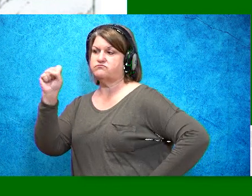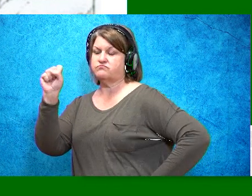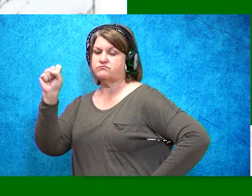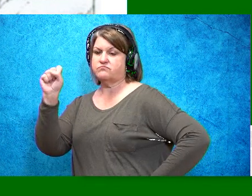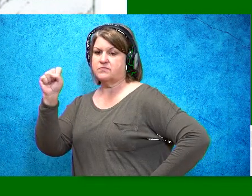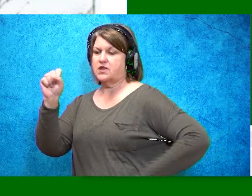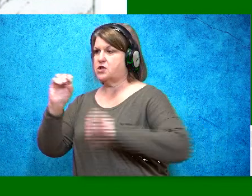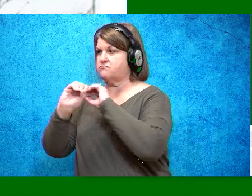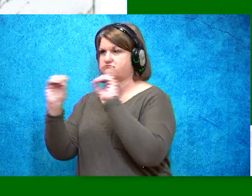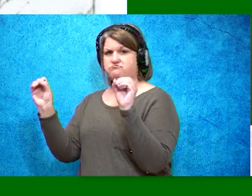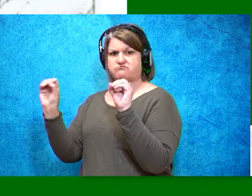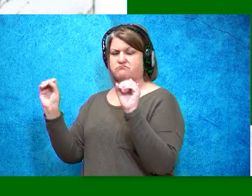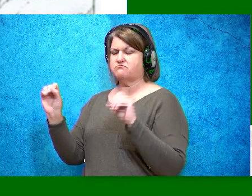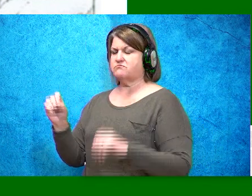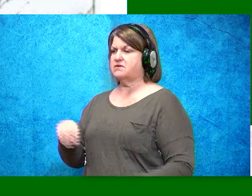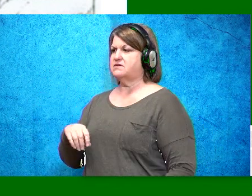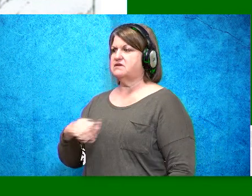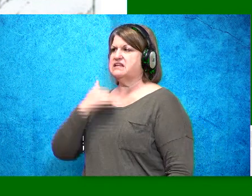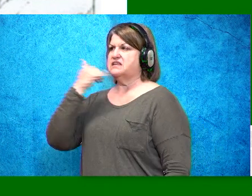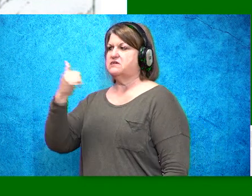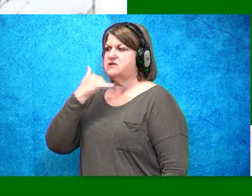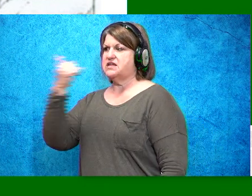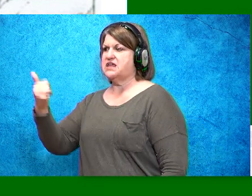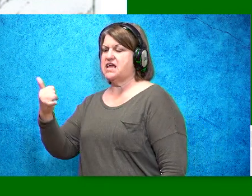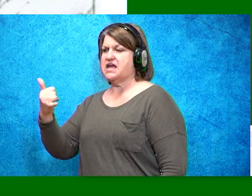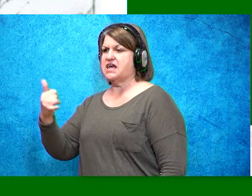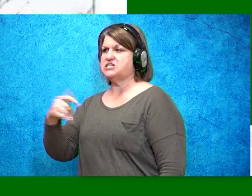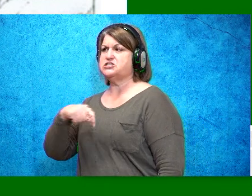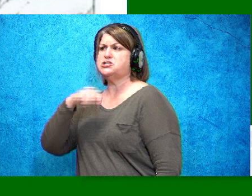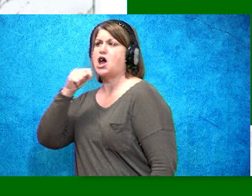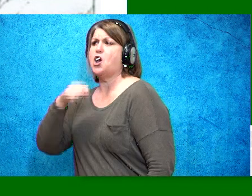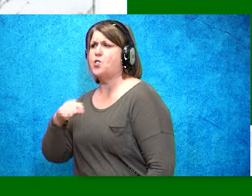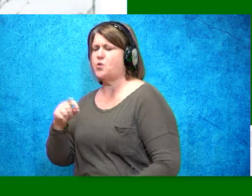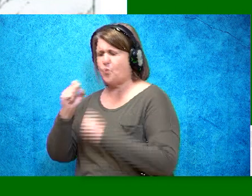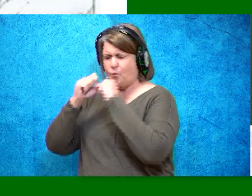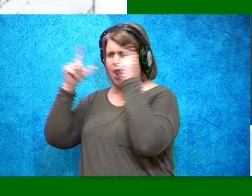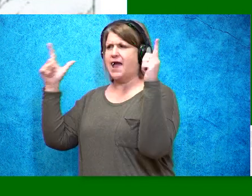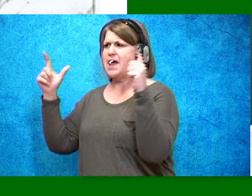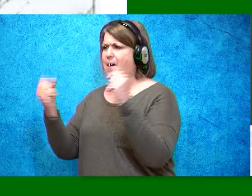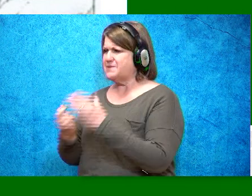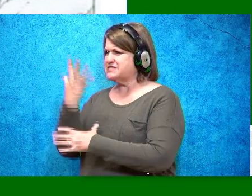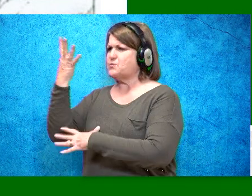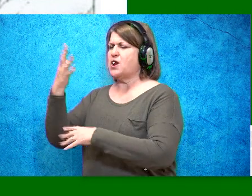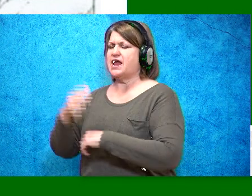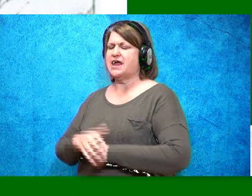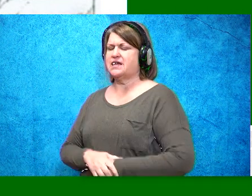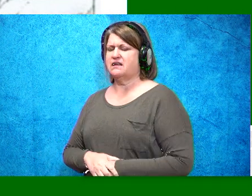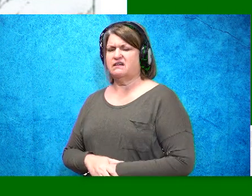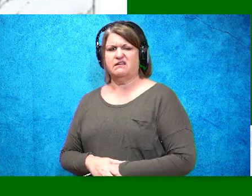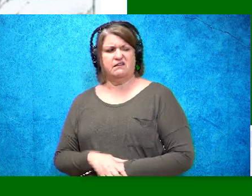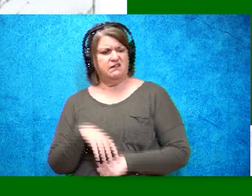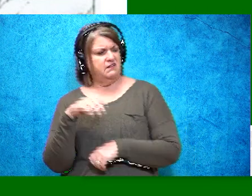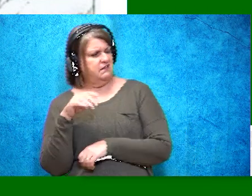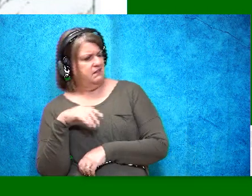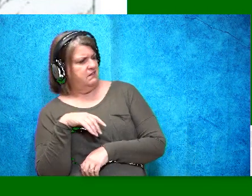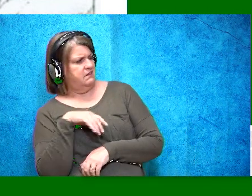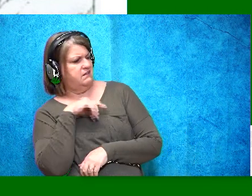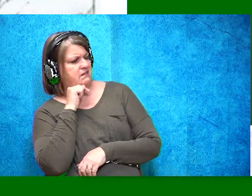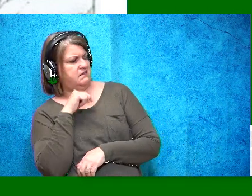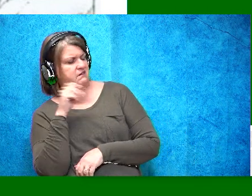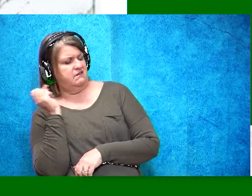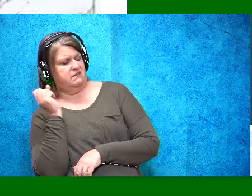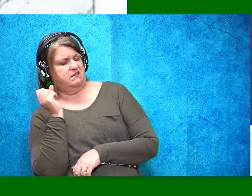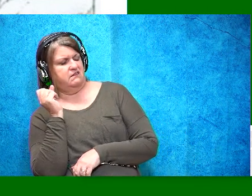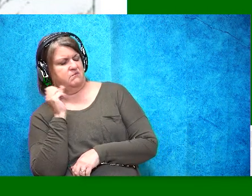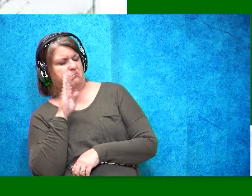answer. Toad, Toad, shouted Frog, wake up, it is spring. Blah, said a voice from